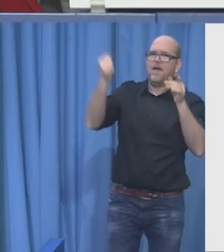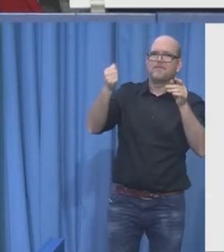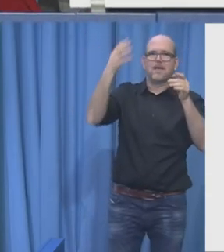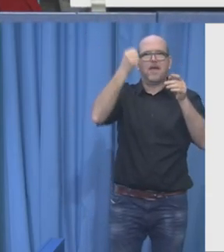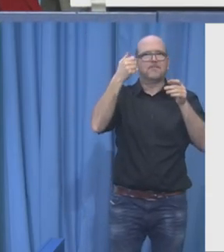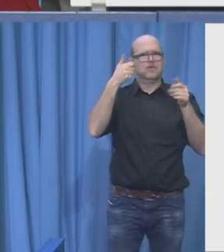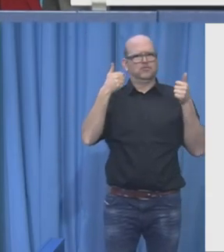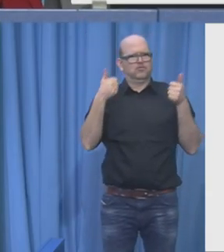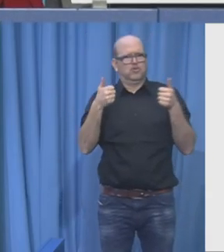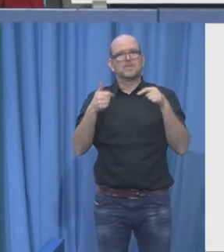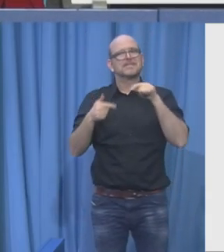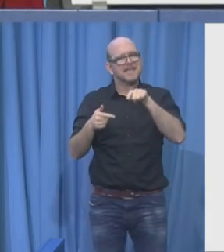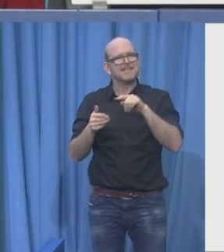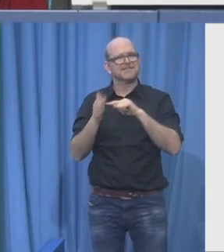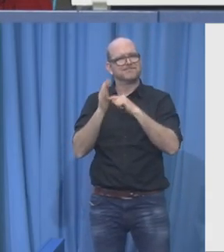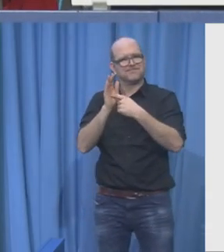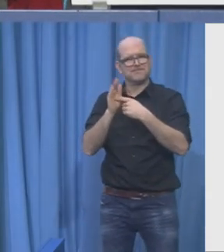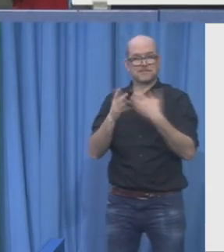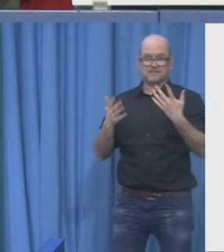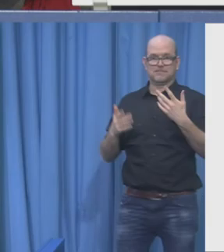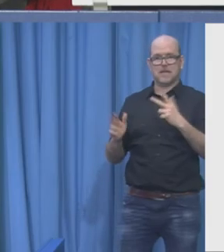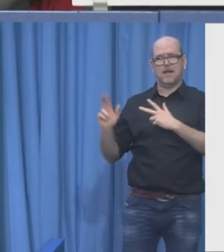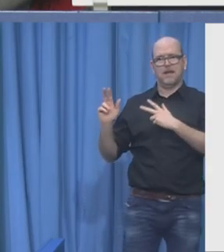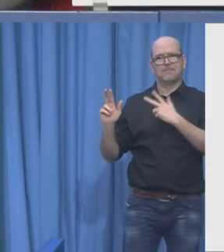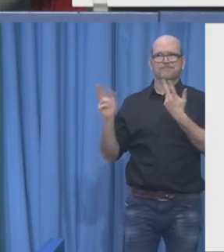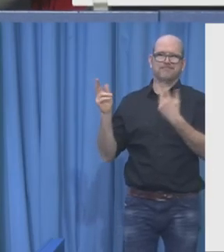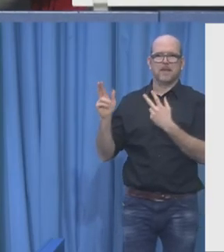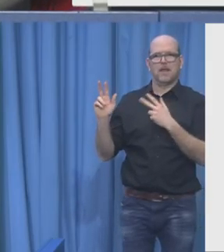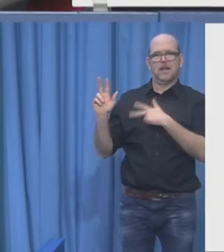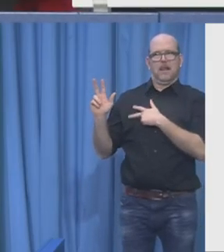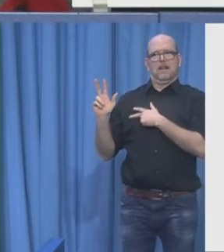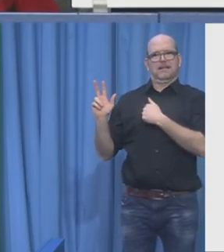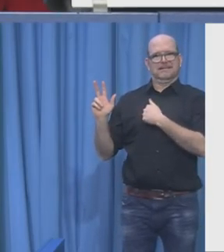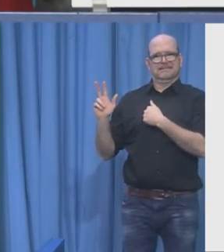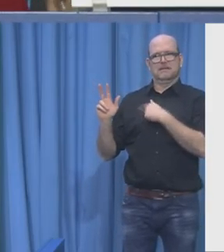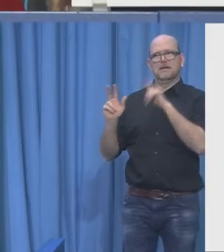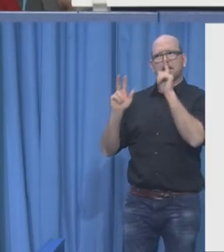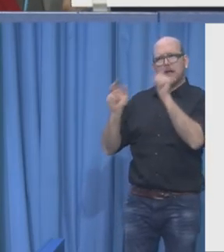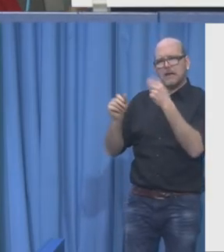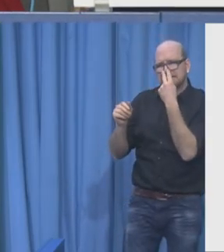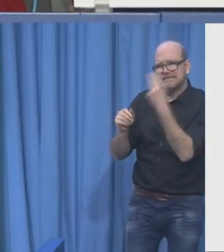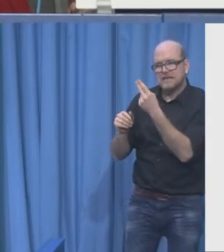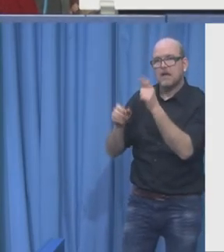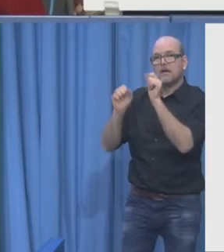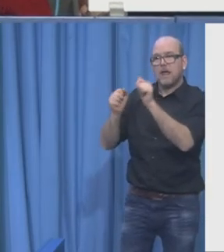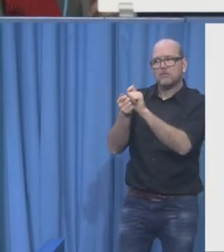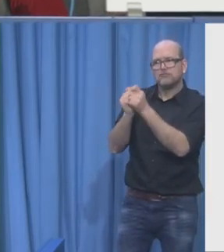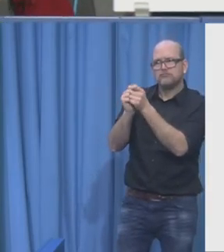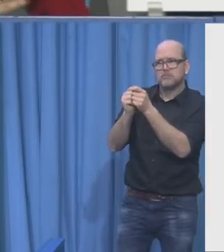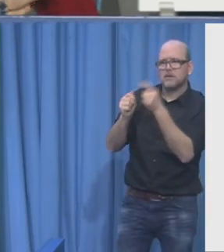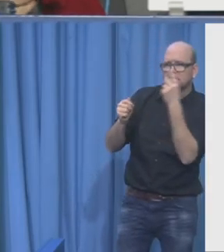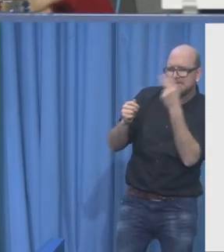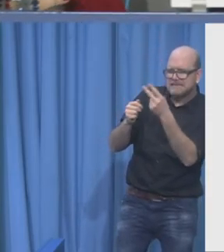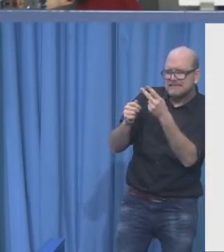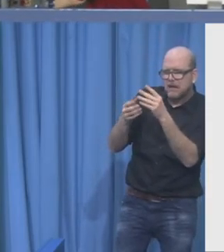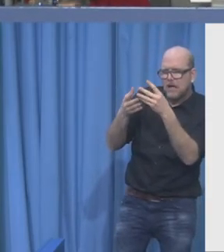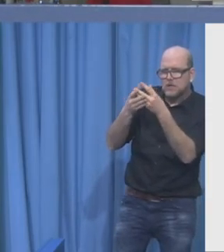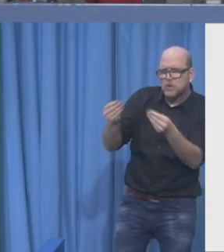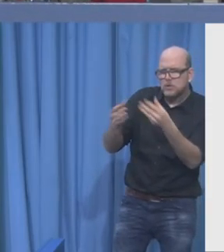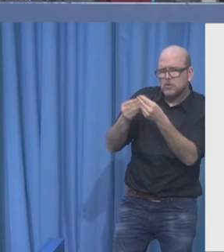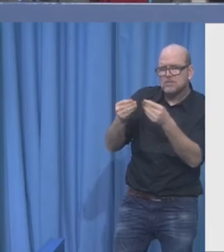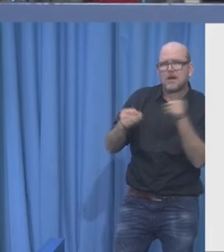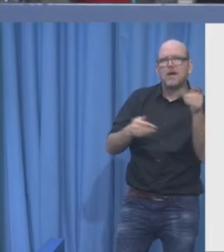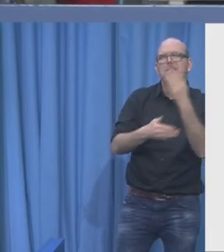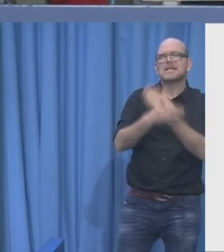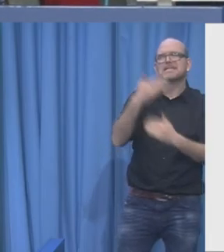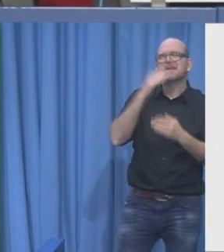interpreting the reality, reinterpreting the reality in the sense of a perceived disability being transformed into a capability. These women in